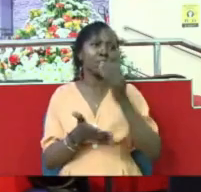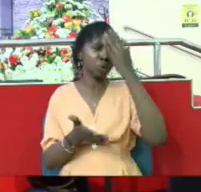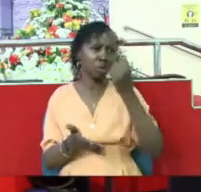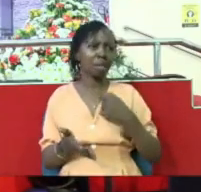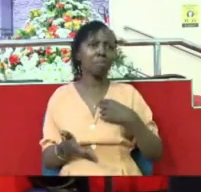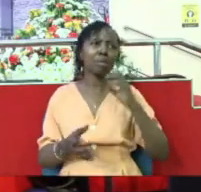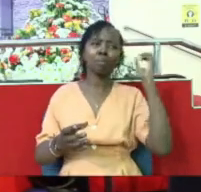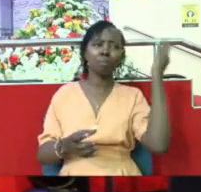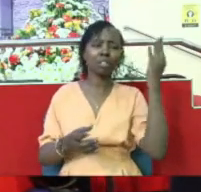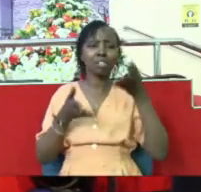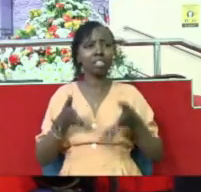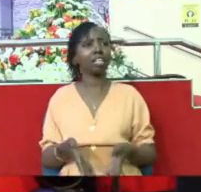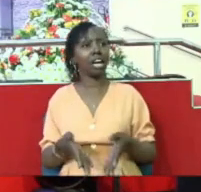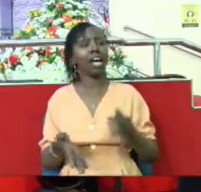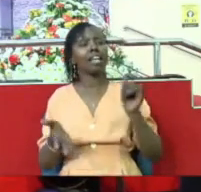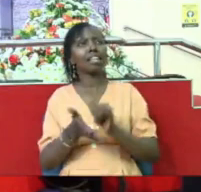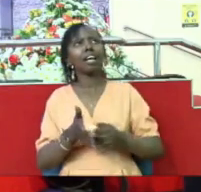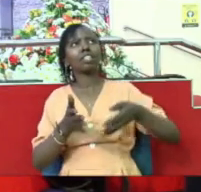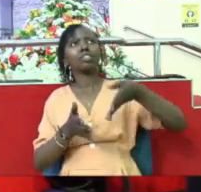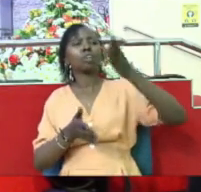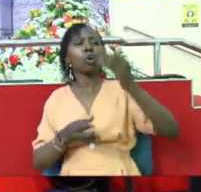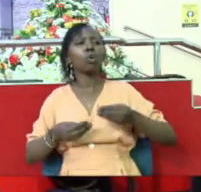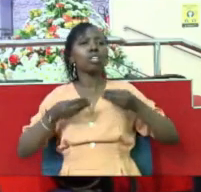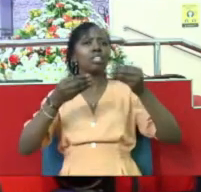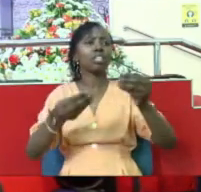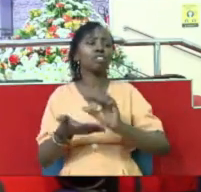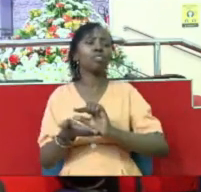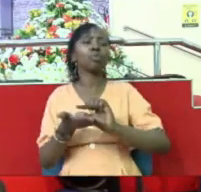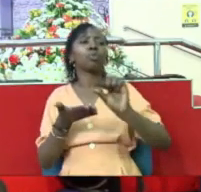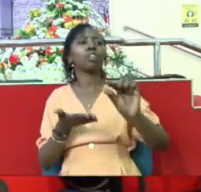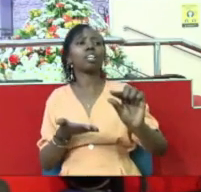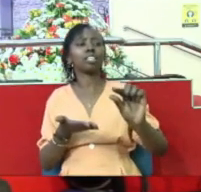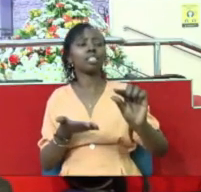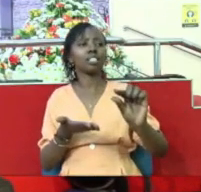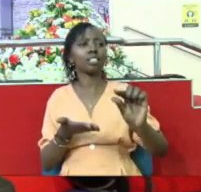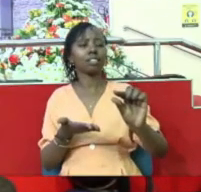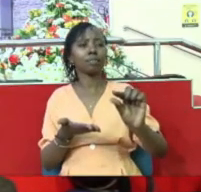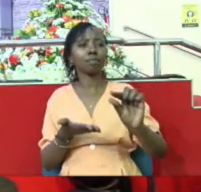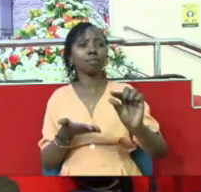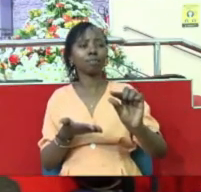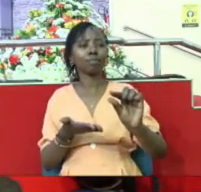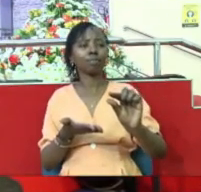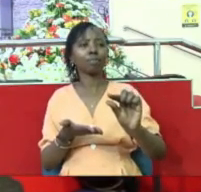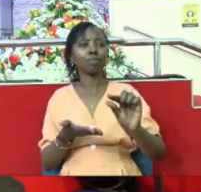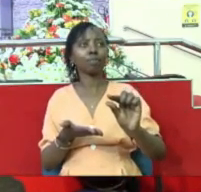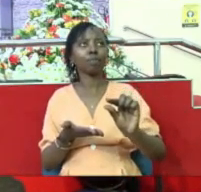atilie neema ya kutoa. That we will give because God has graced us. Ili kwamba utoe kwa sababu Mungu amekupa hiyo neema. Jesus became